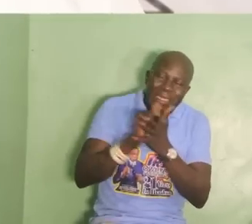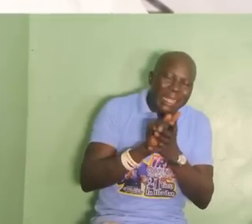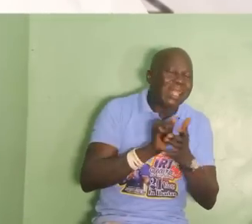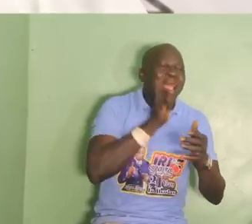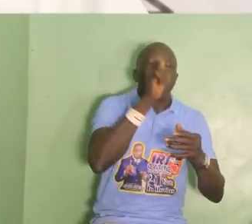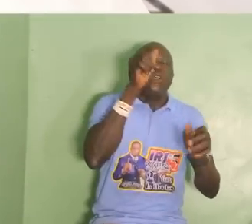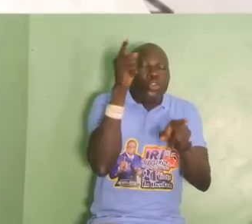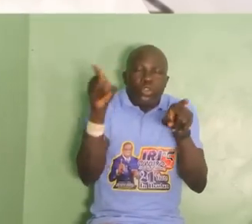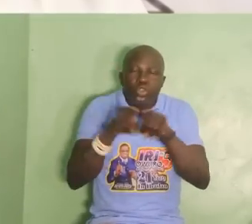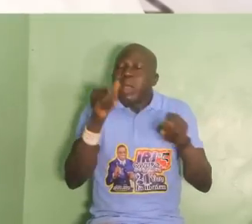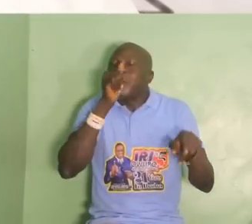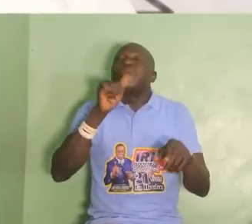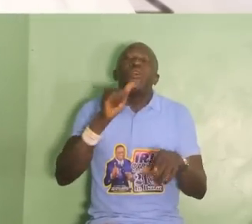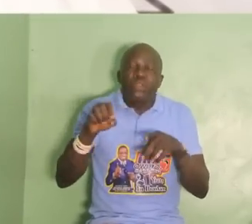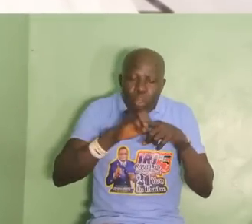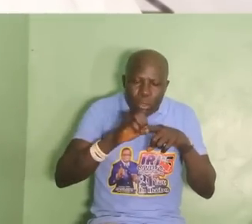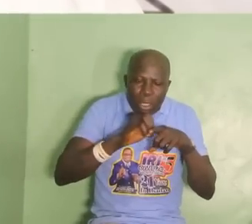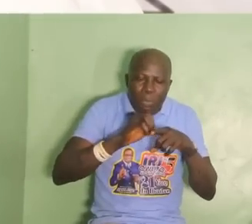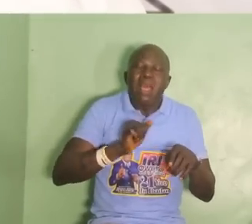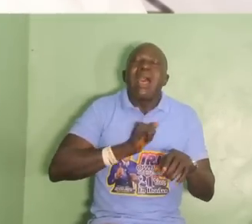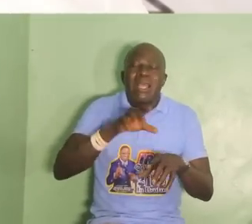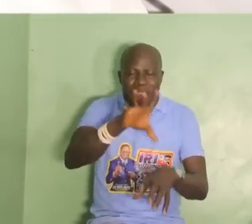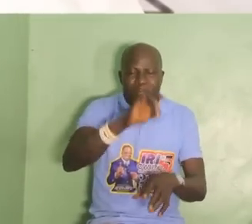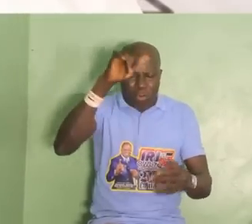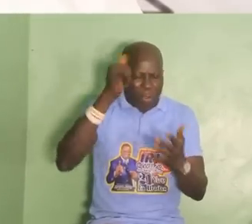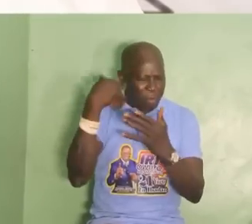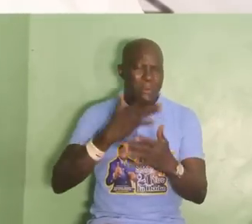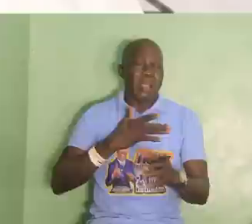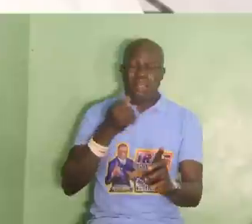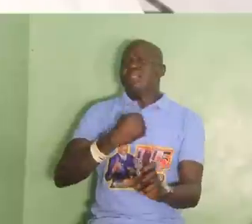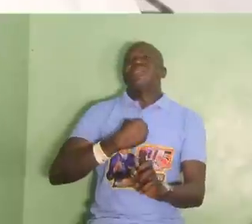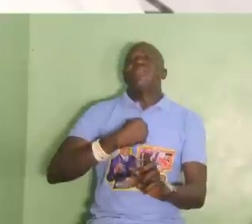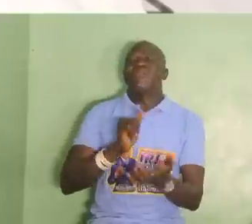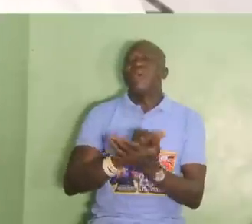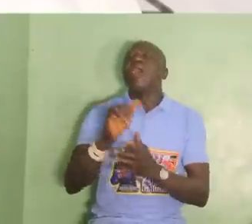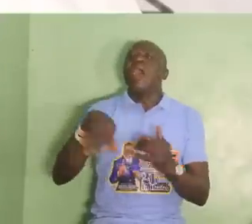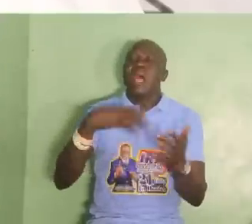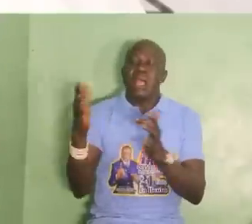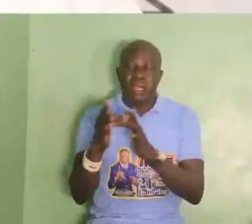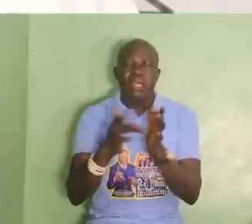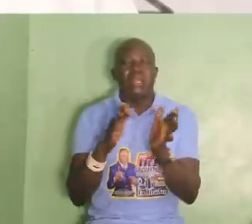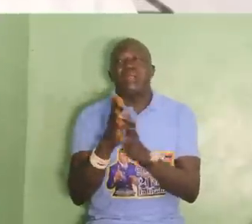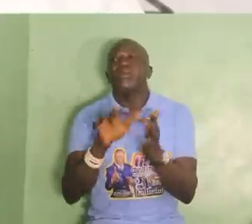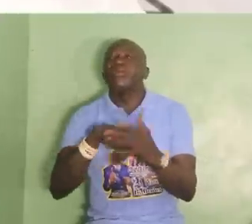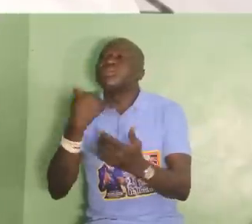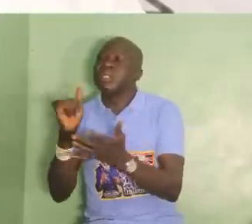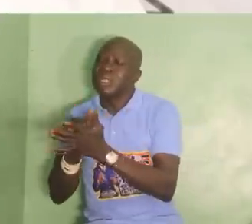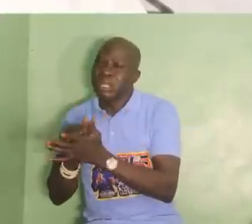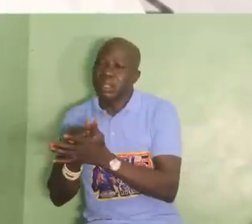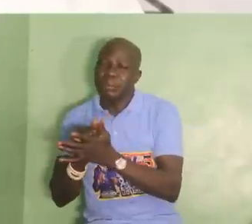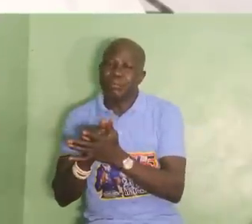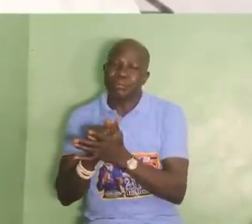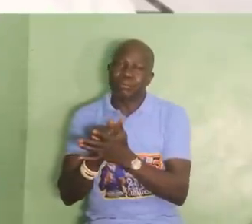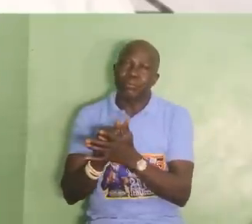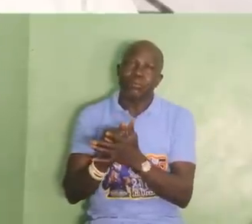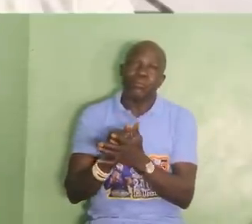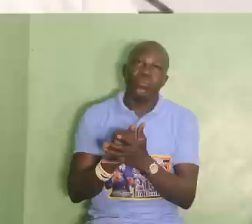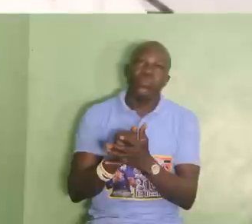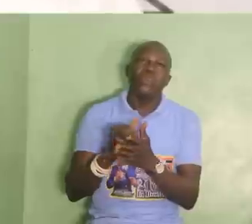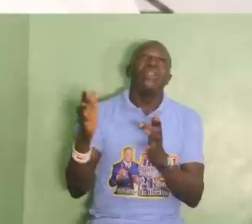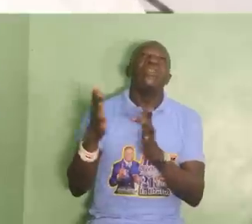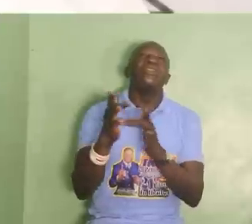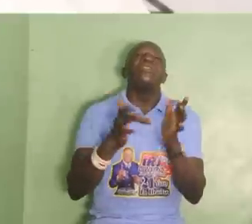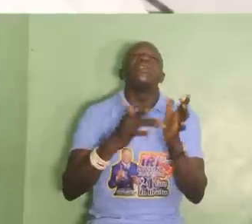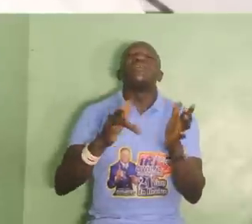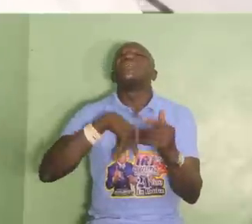cook for the king. That one is king. Oh, he dreams you. Bene. Yes. All the dream that they dream. Oh, he's the